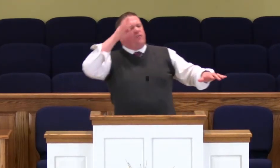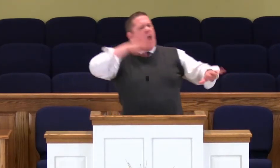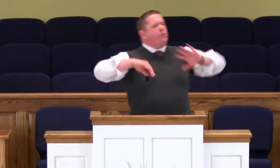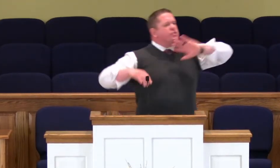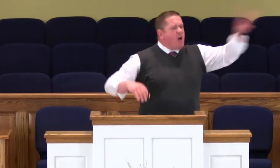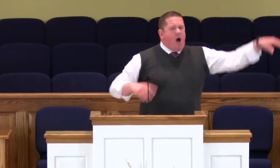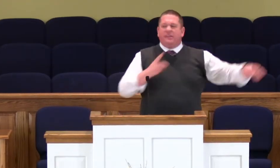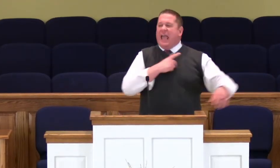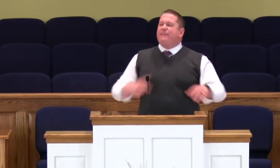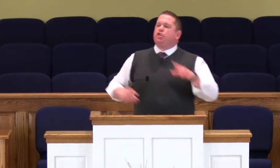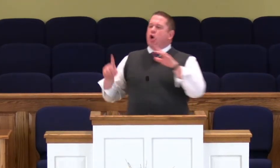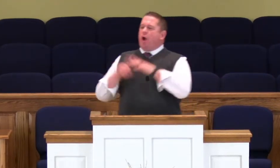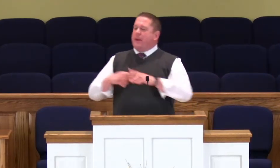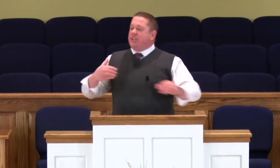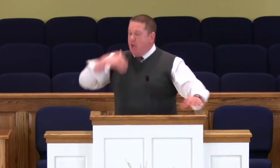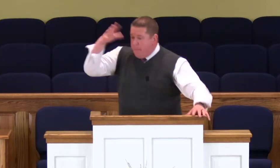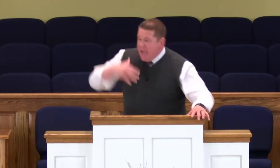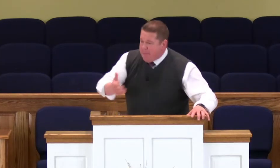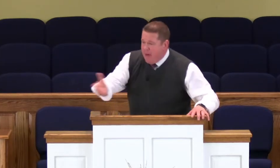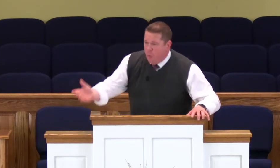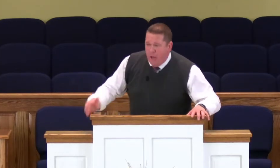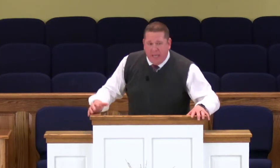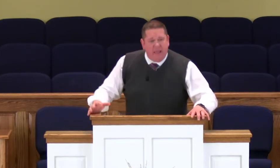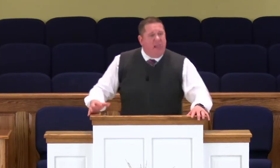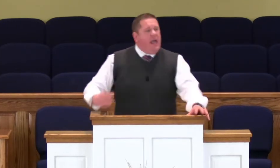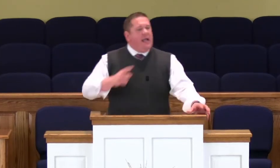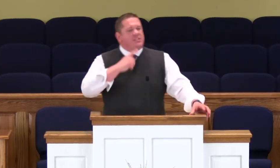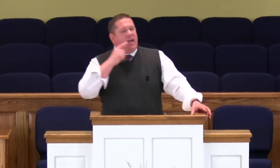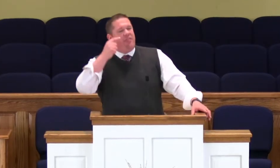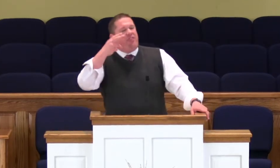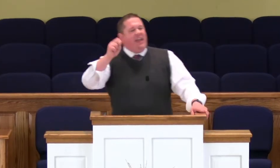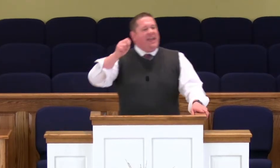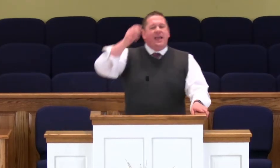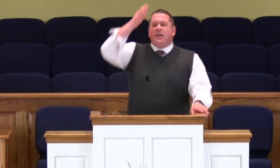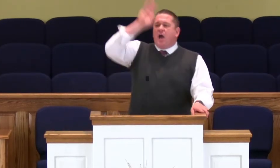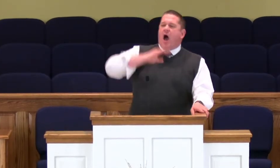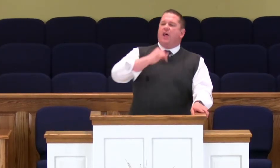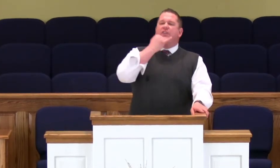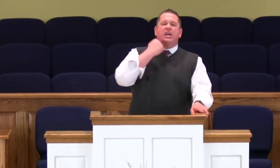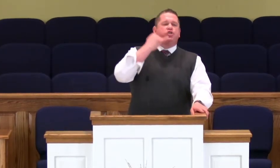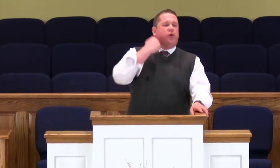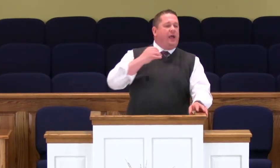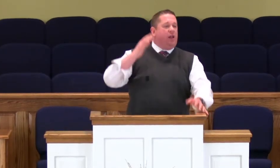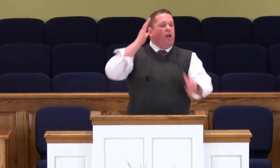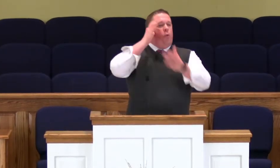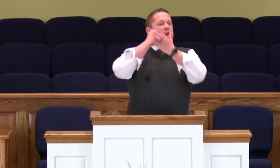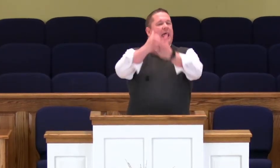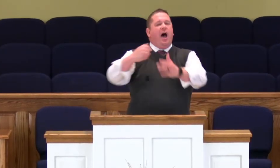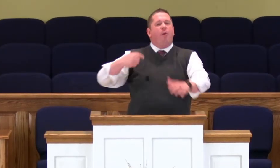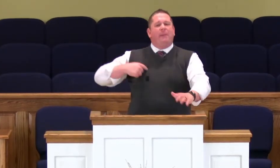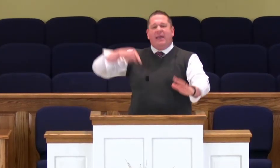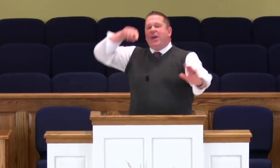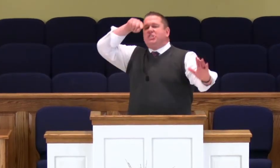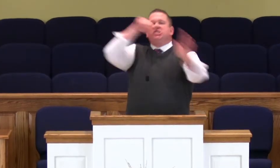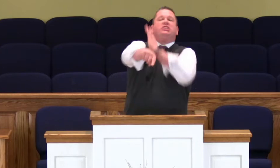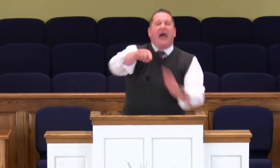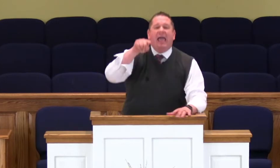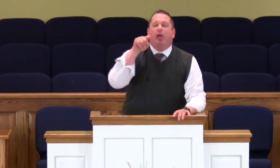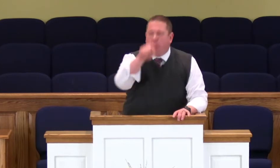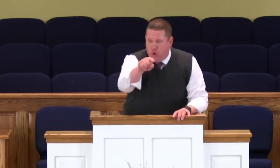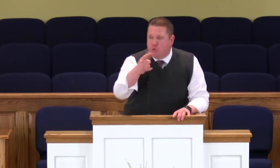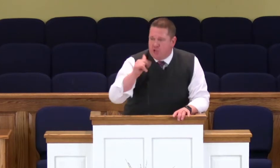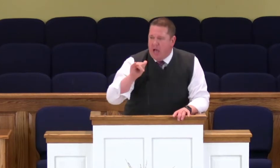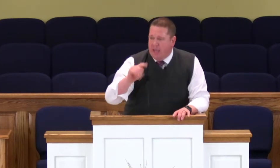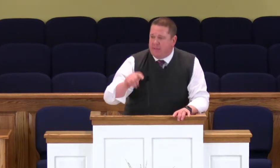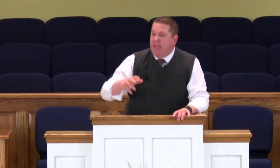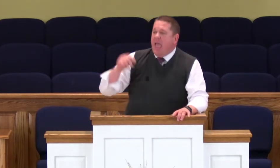Ark of God was gone, David showed up as a young man, by the way, and said, "The God of Israel will help me slay